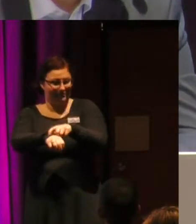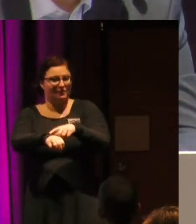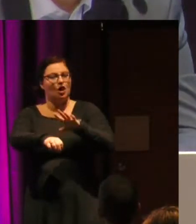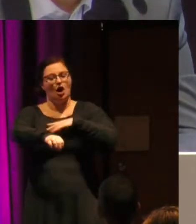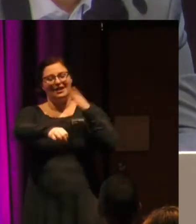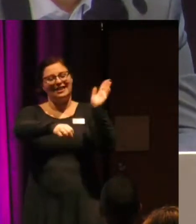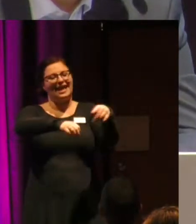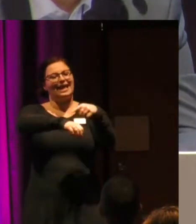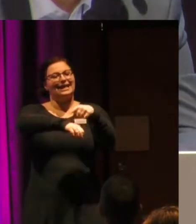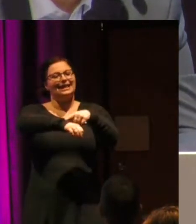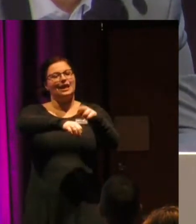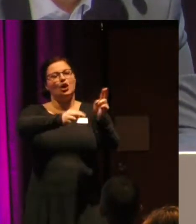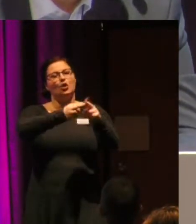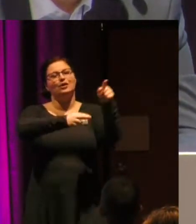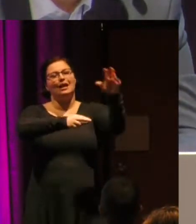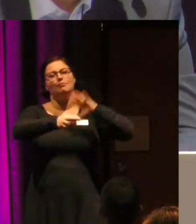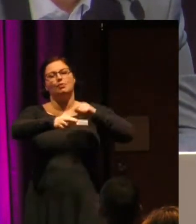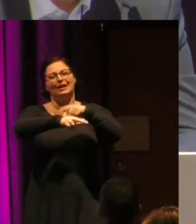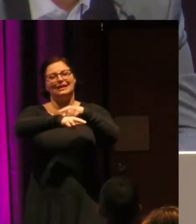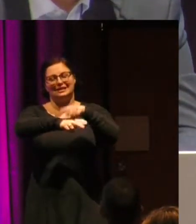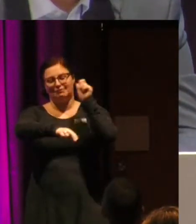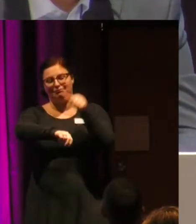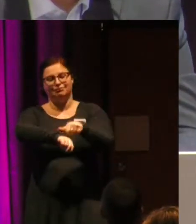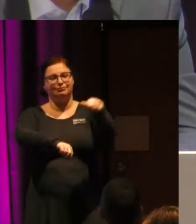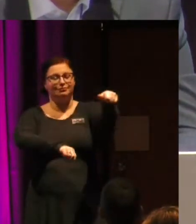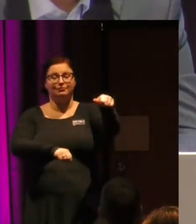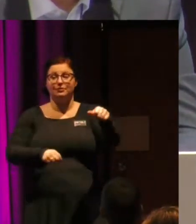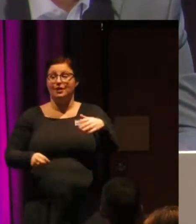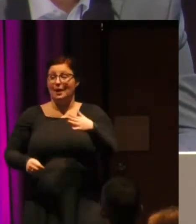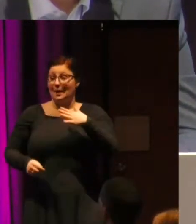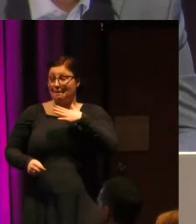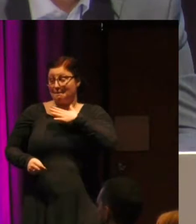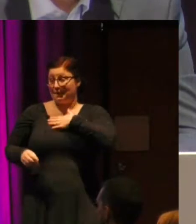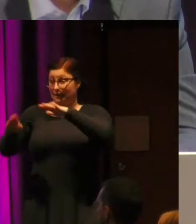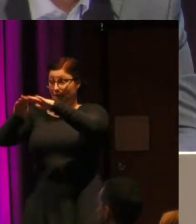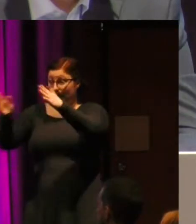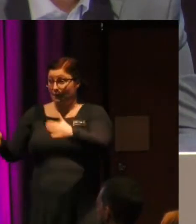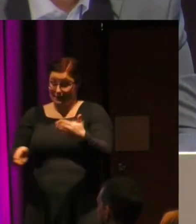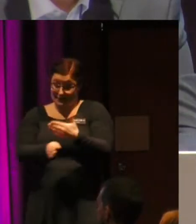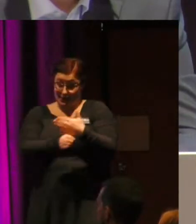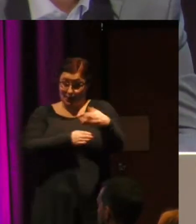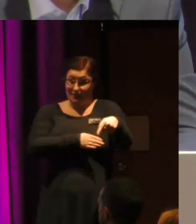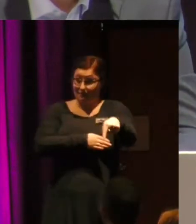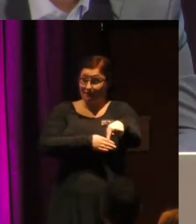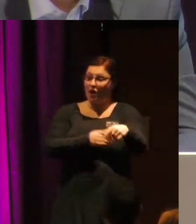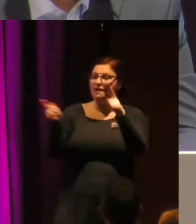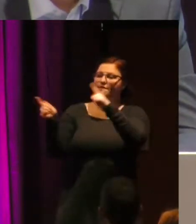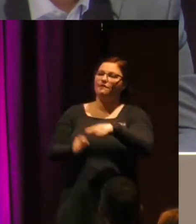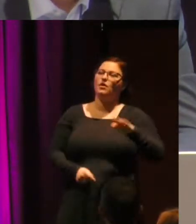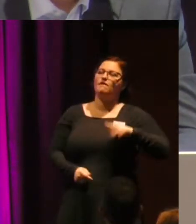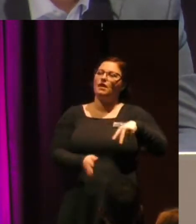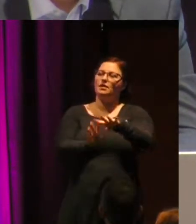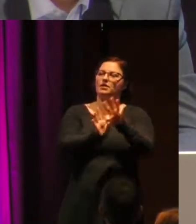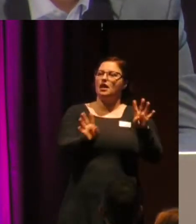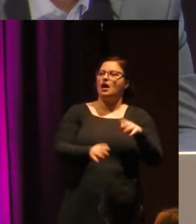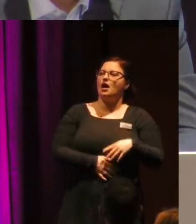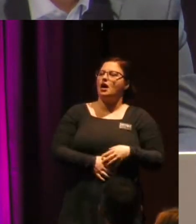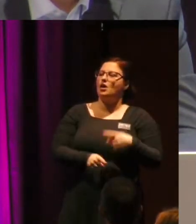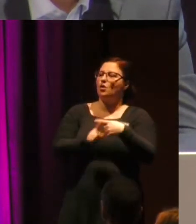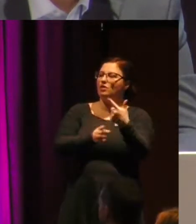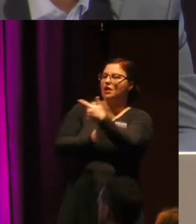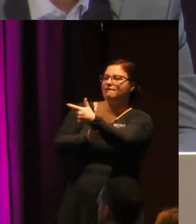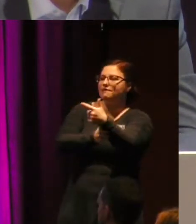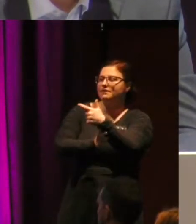got threatened at my house, people waiting outside my apartment. and videos, you